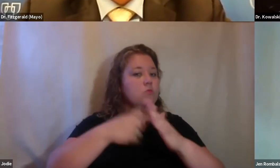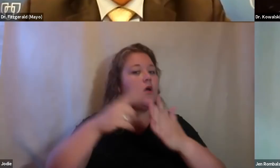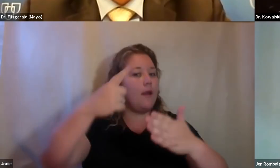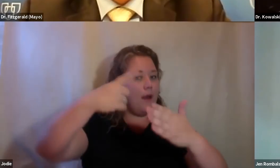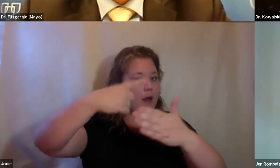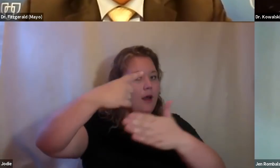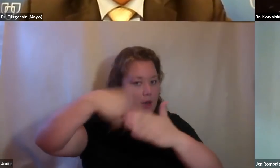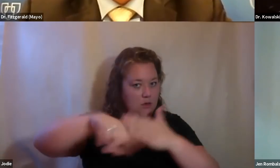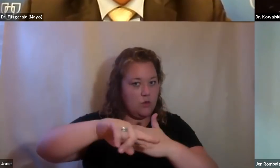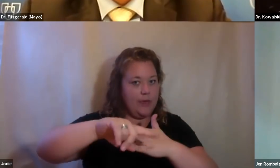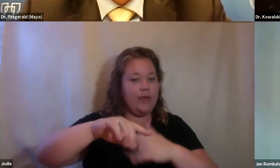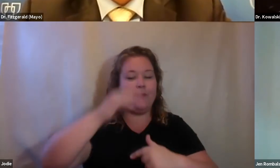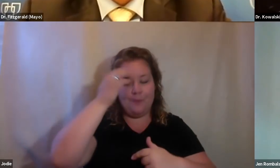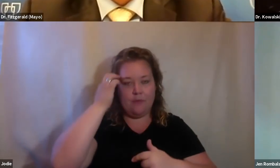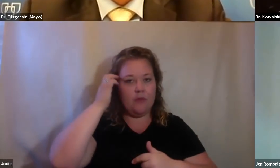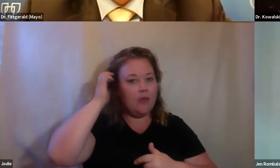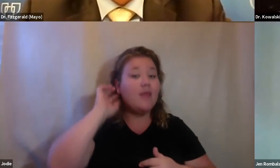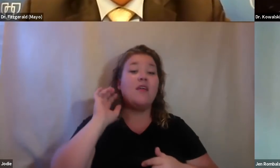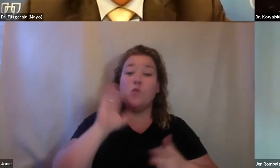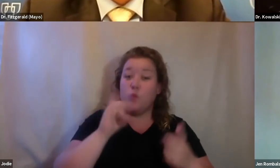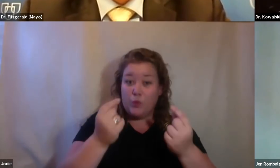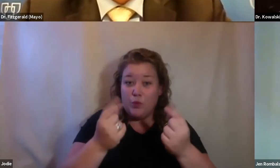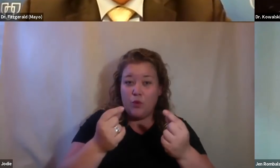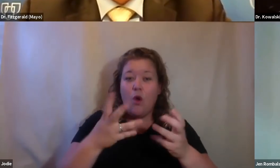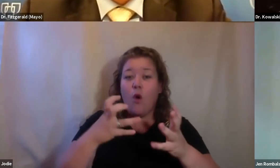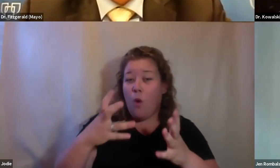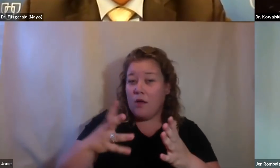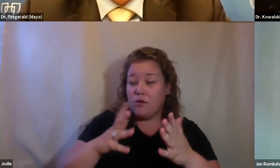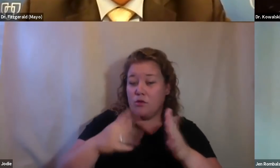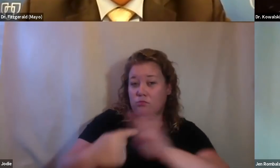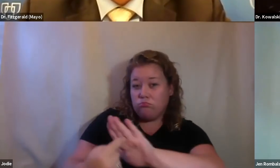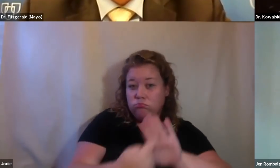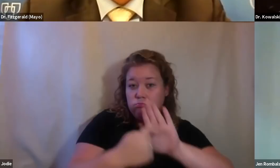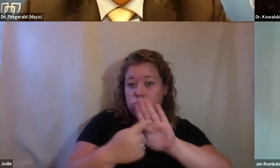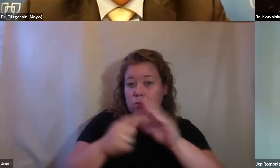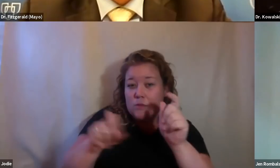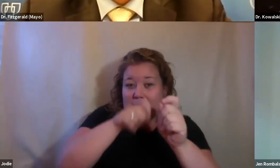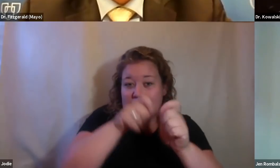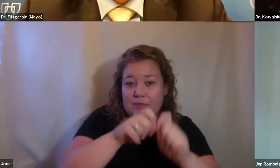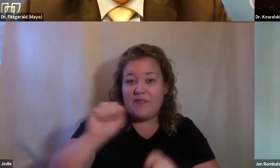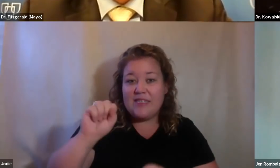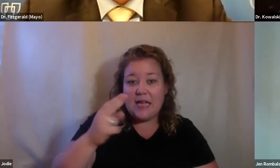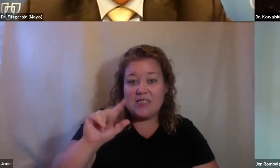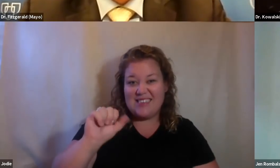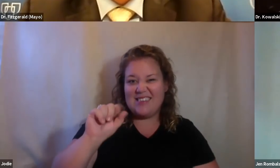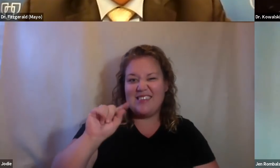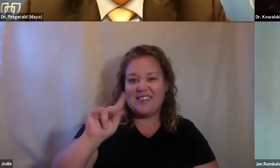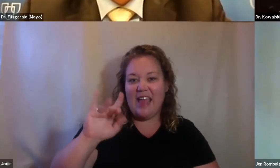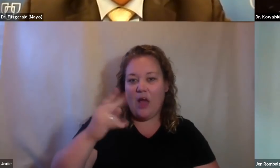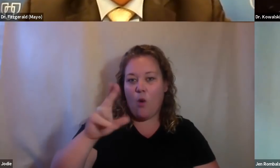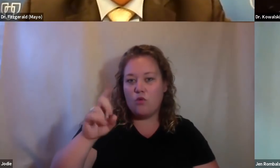the collaborative to have an understanding of what the data shows for that week, share it with that group of stakeholders, talk through